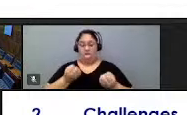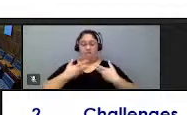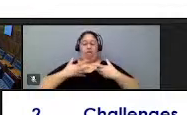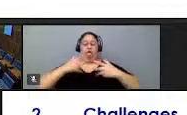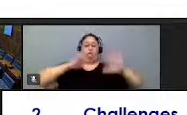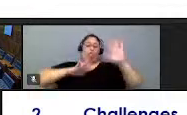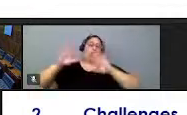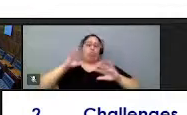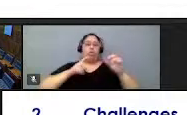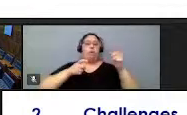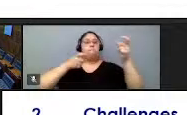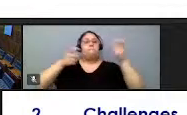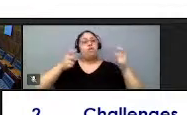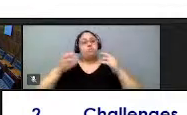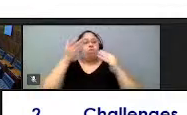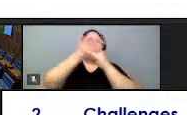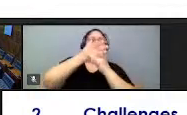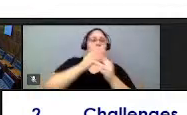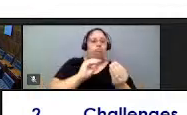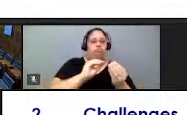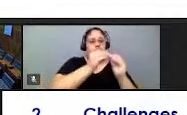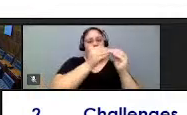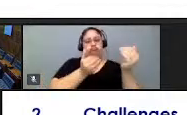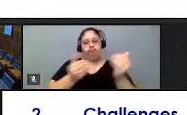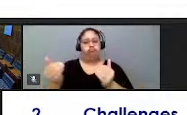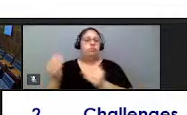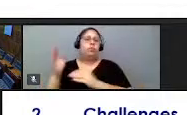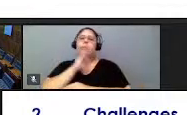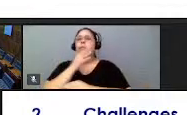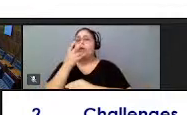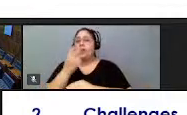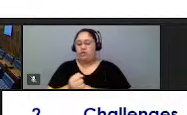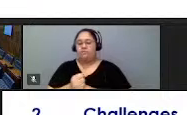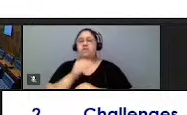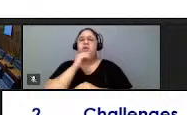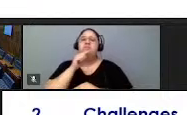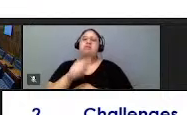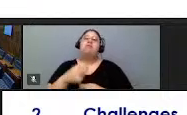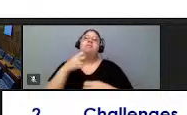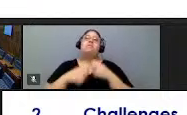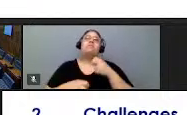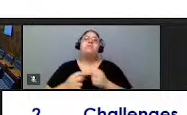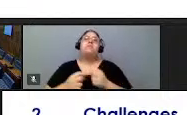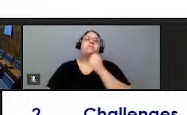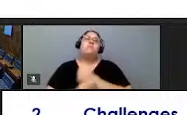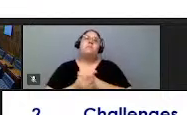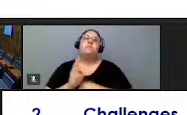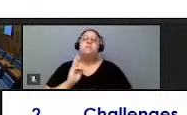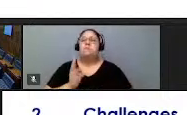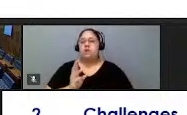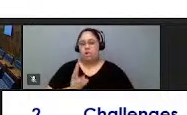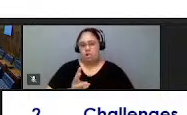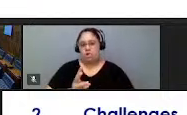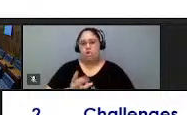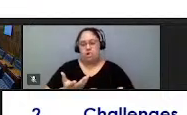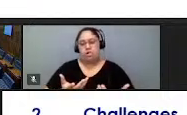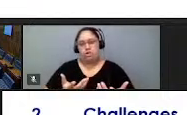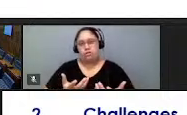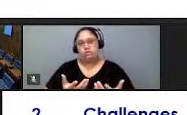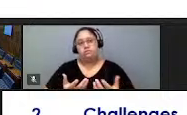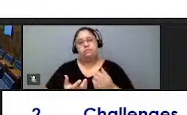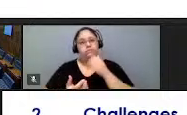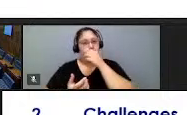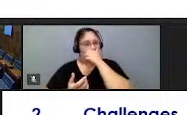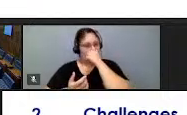intervention to restore the equilibrium that's when things literally fall